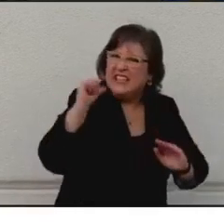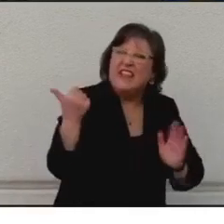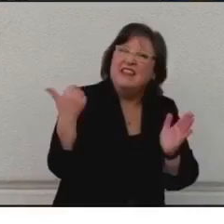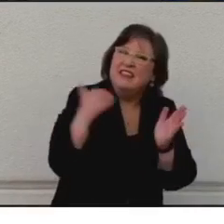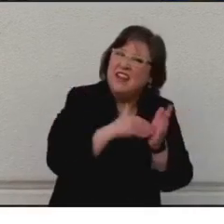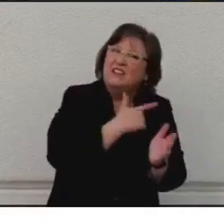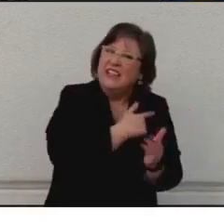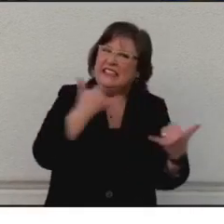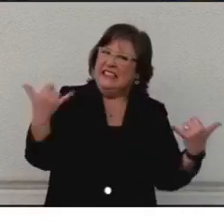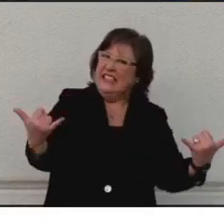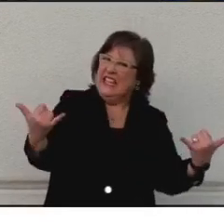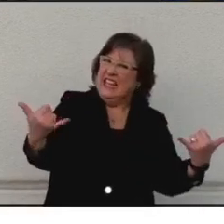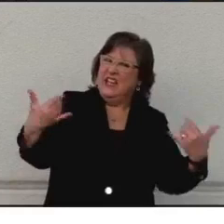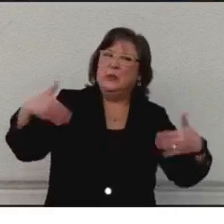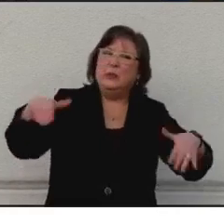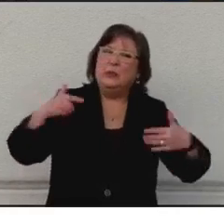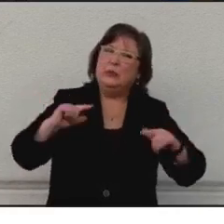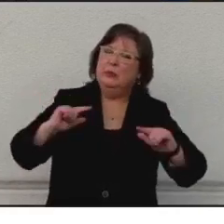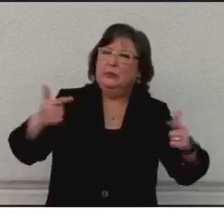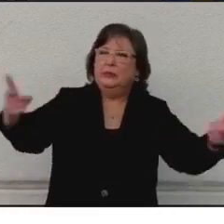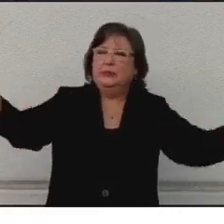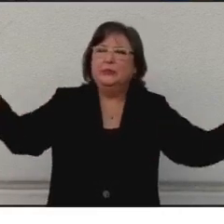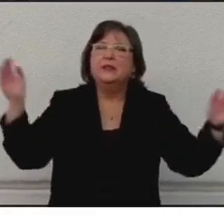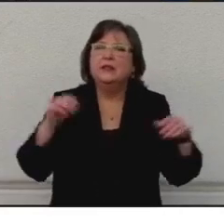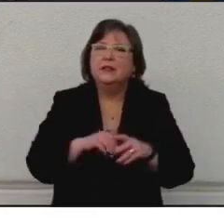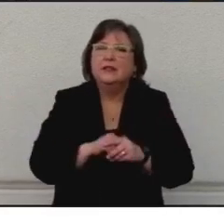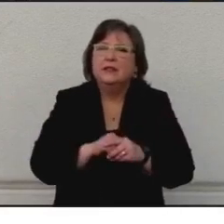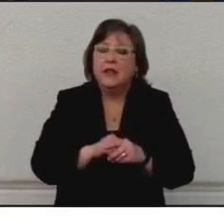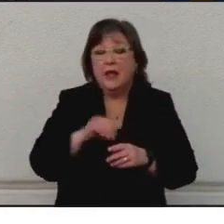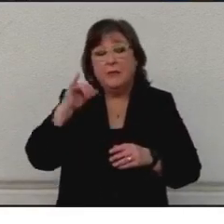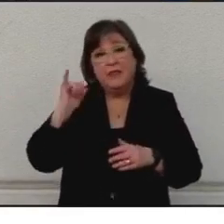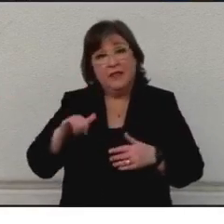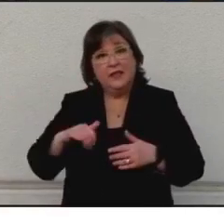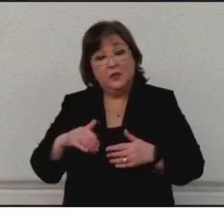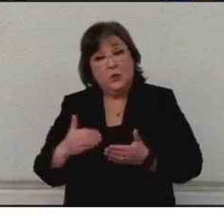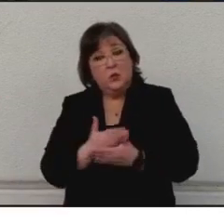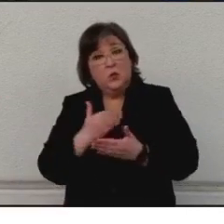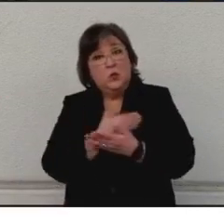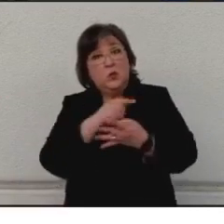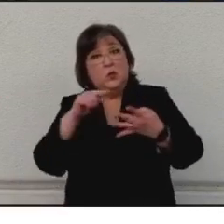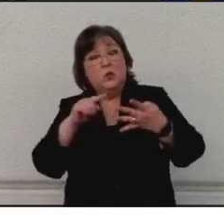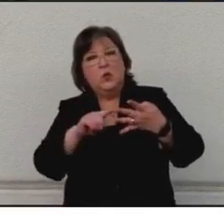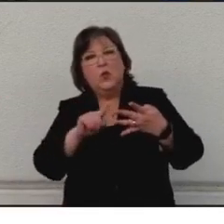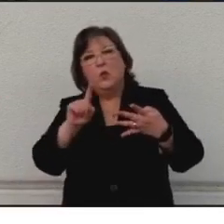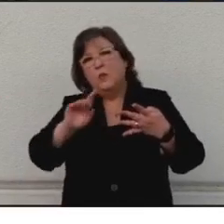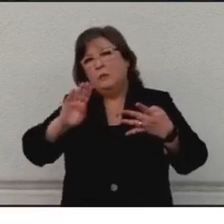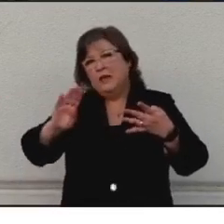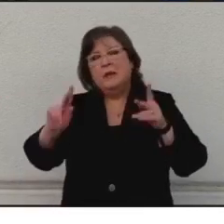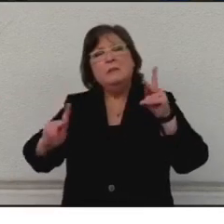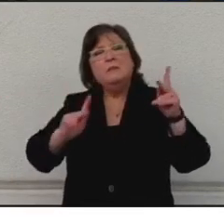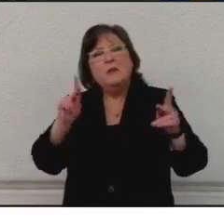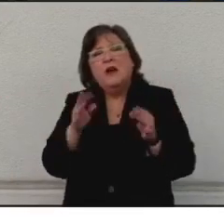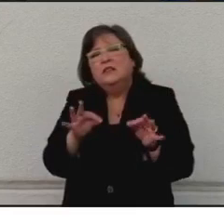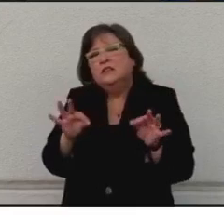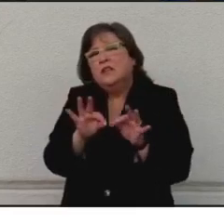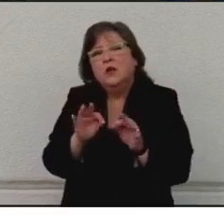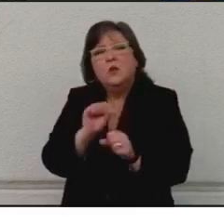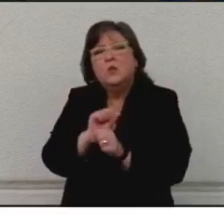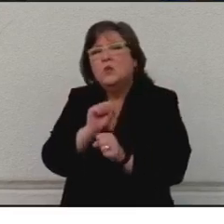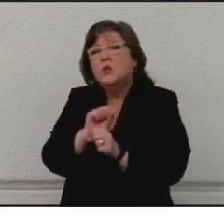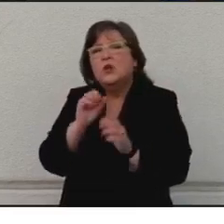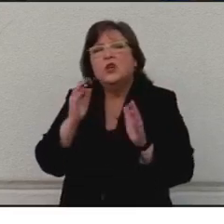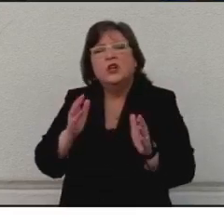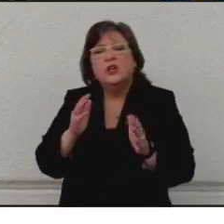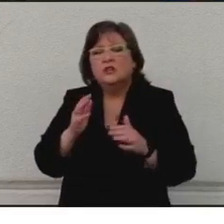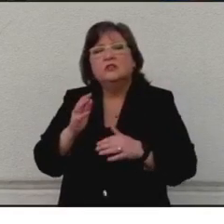will help ensure that many of our essential workers, particularly those essential workers who are living in communities that